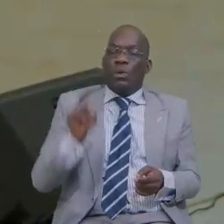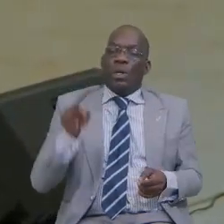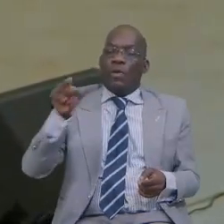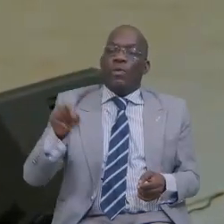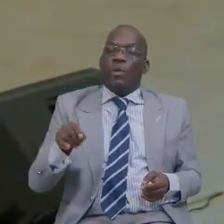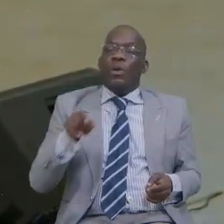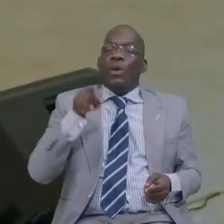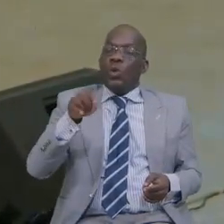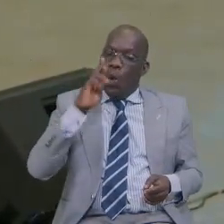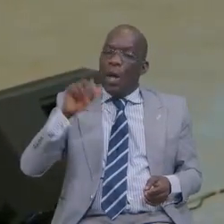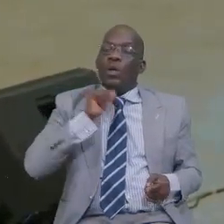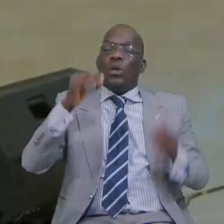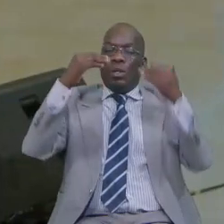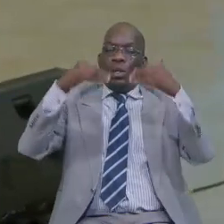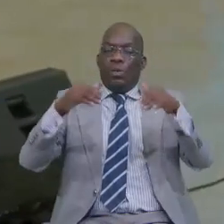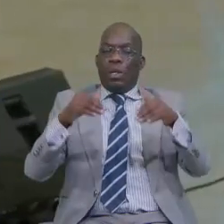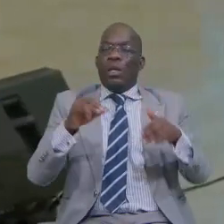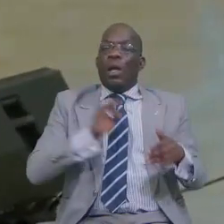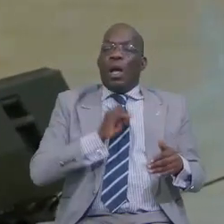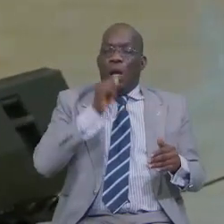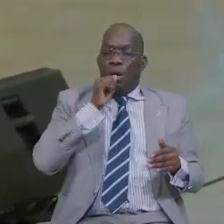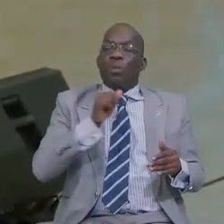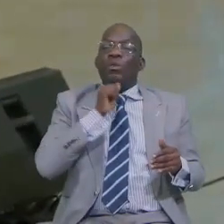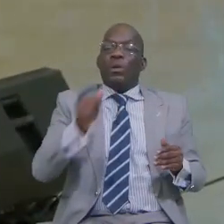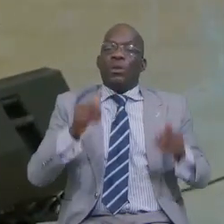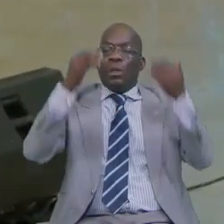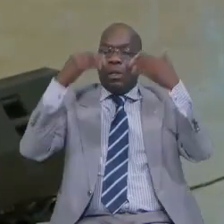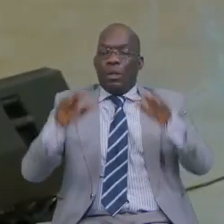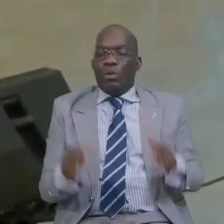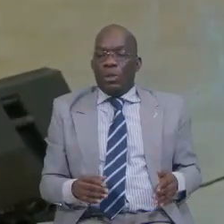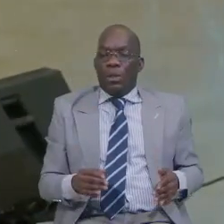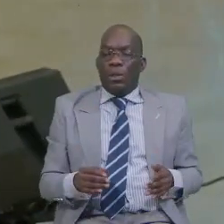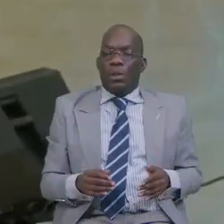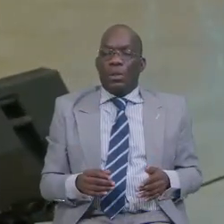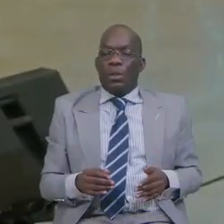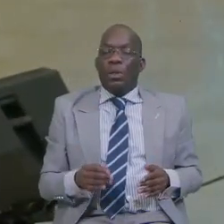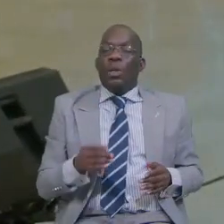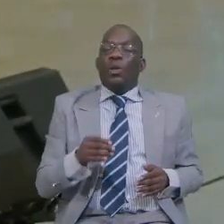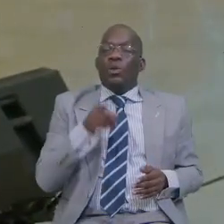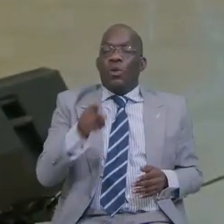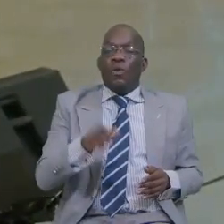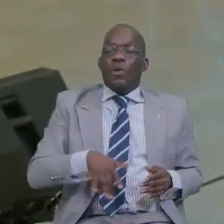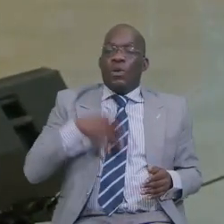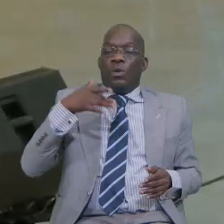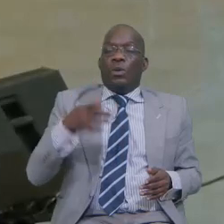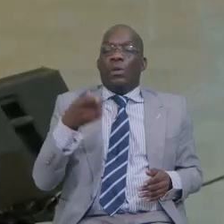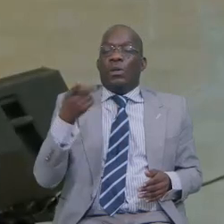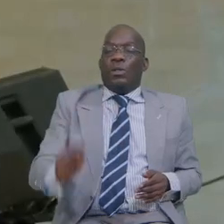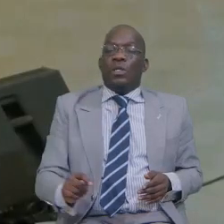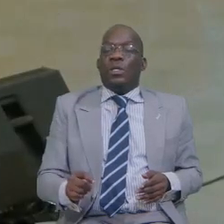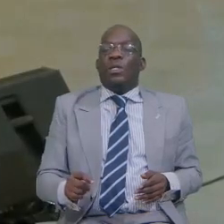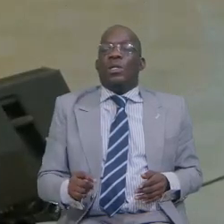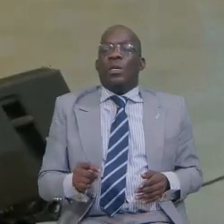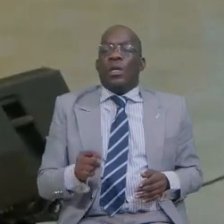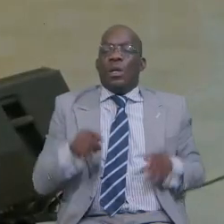not limited. Get out of the comfort zone. And even if you feel the discomfort of the new assignment, that